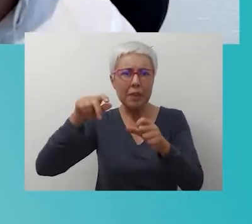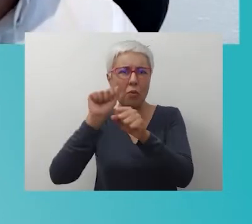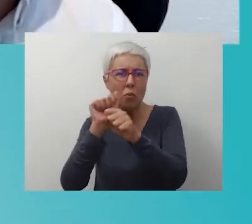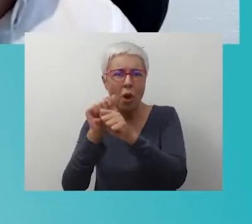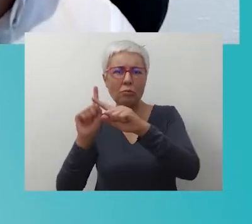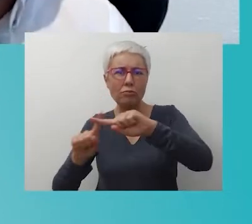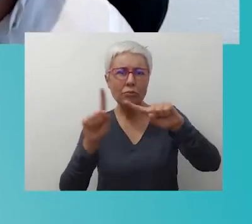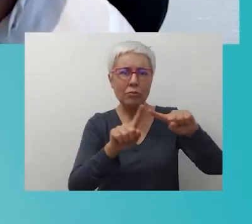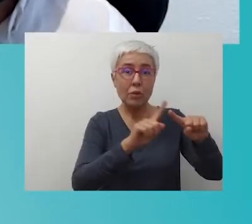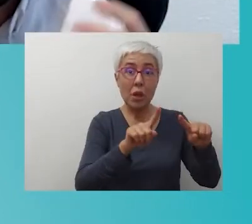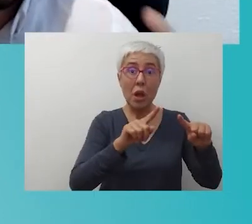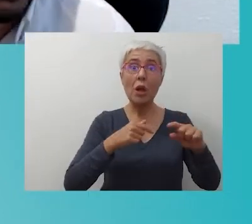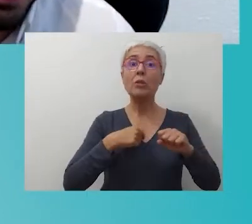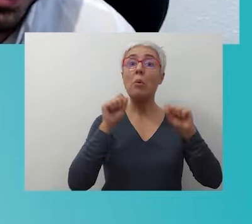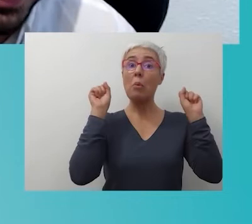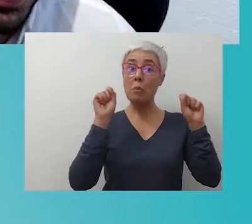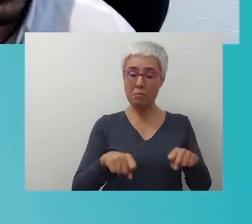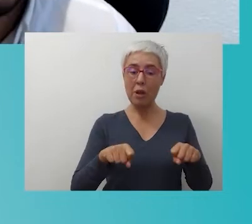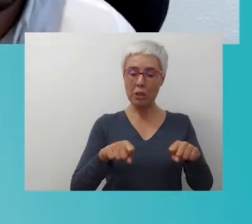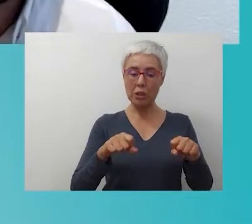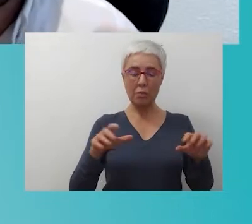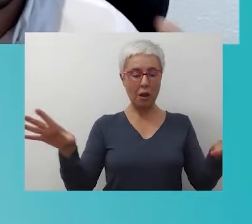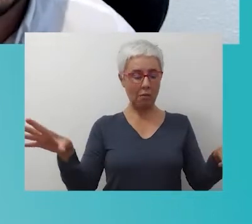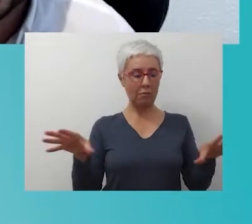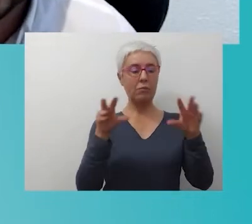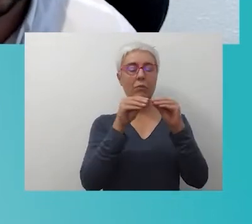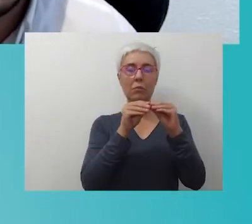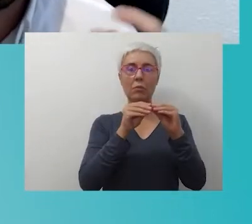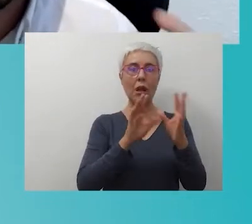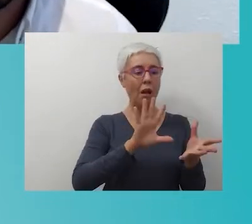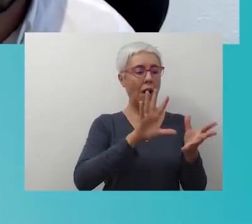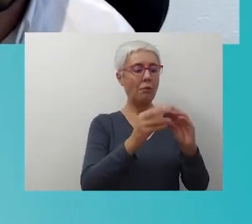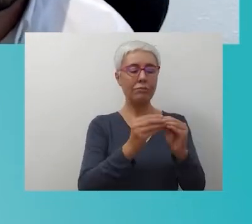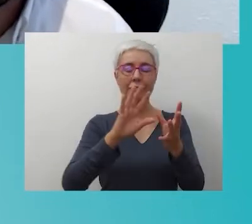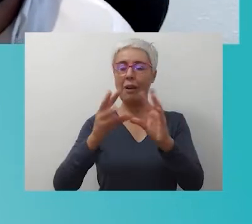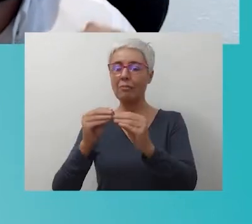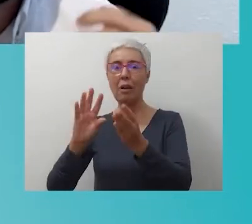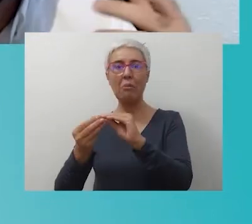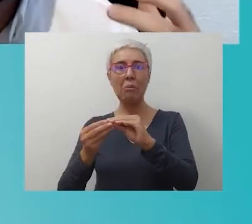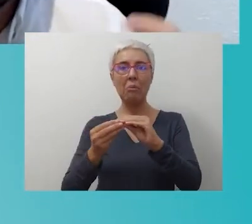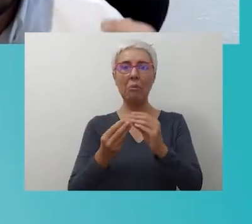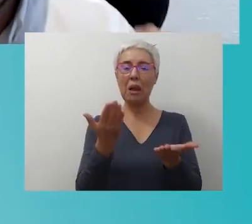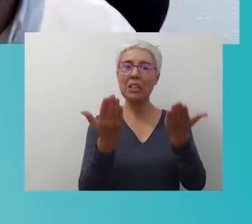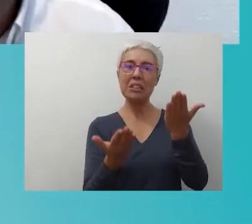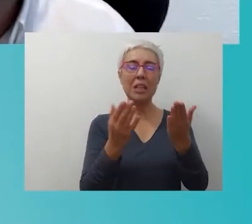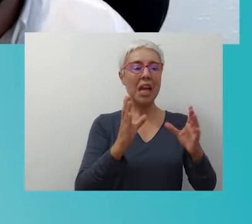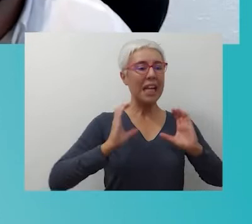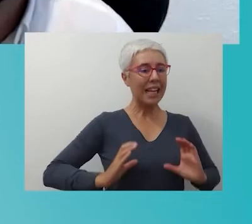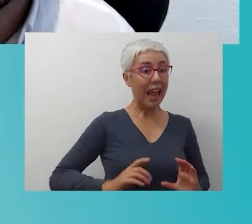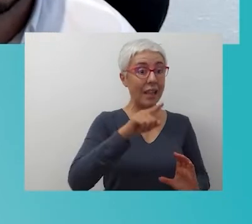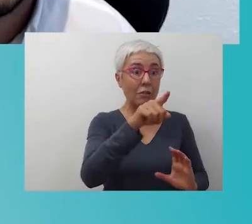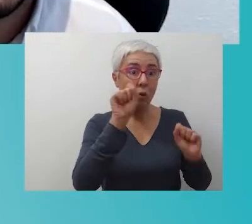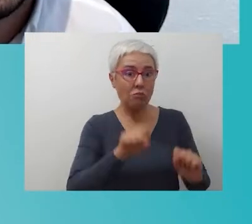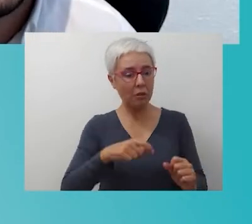that, we have the capacity to be more agile, to adapt our product to whatever our user or client